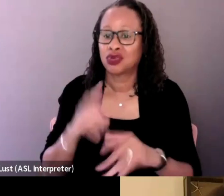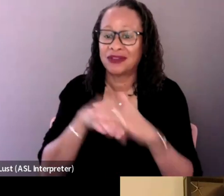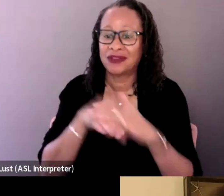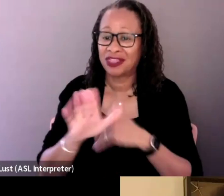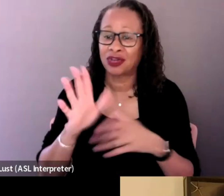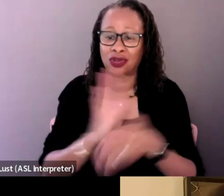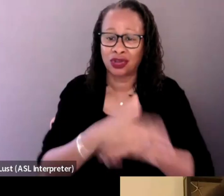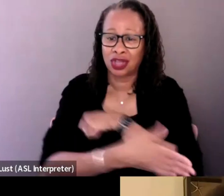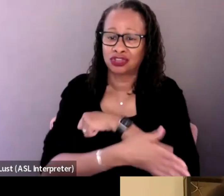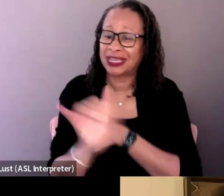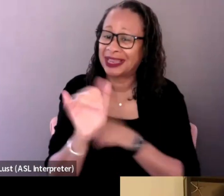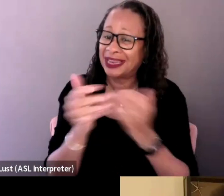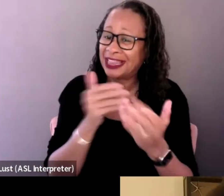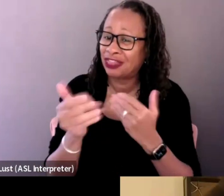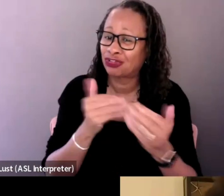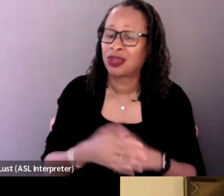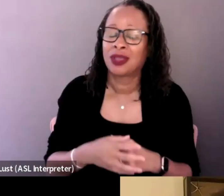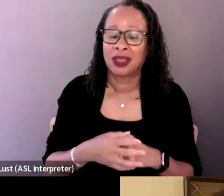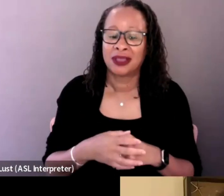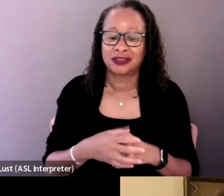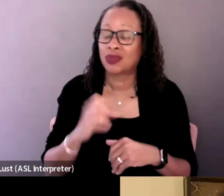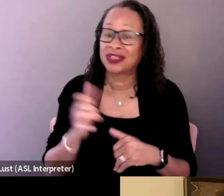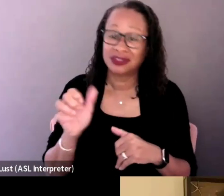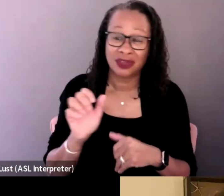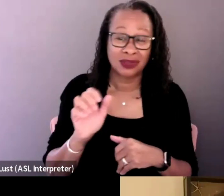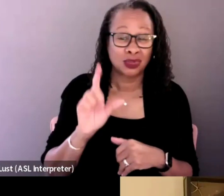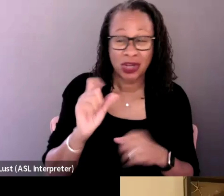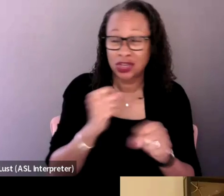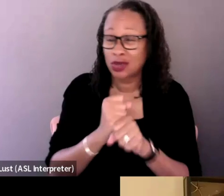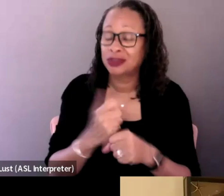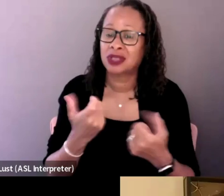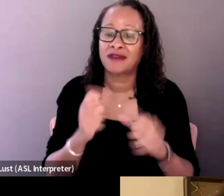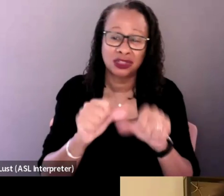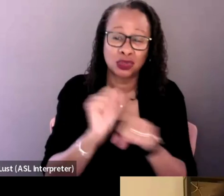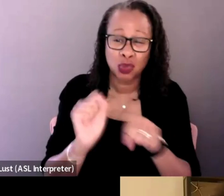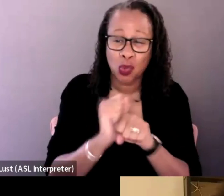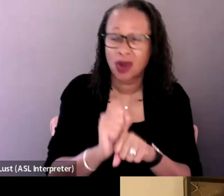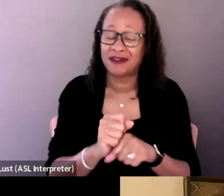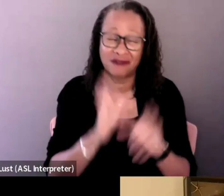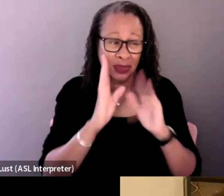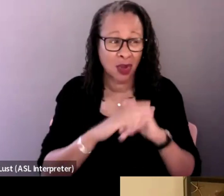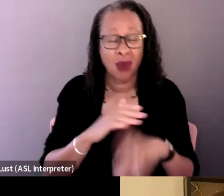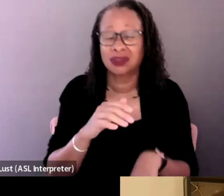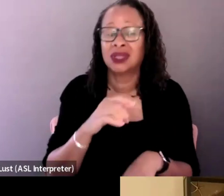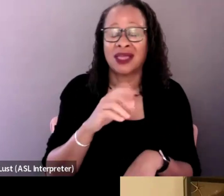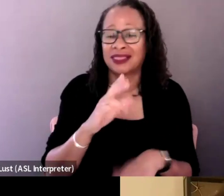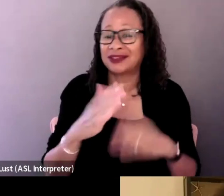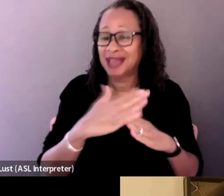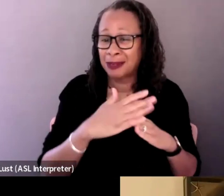country has been torn by 42 years of continuous war, 3 years of the ruling of the Taliban. People are suffering from a